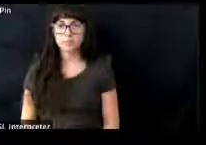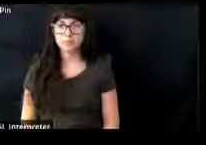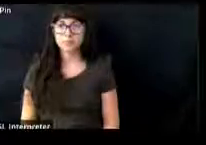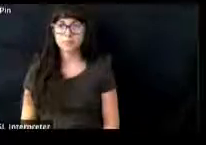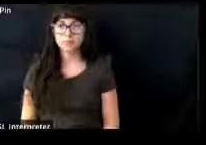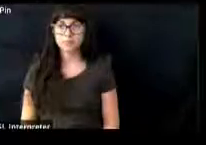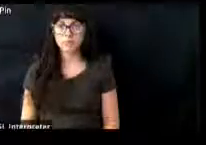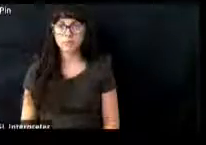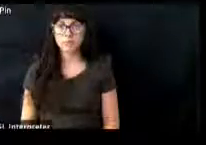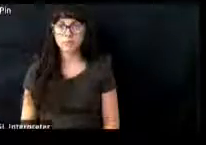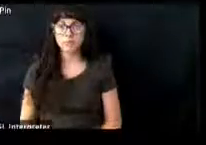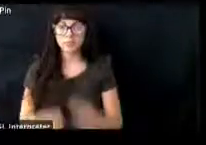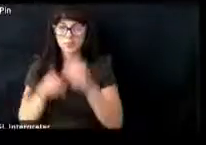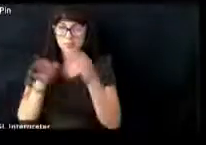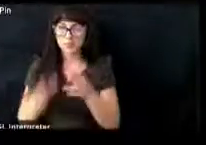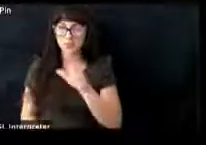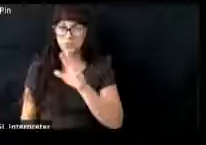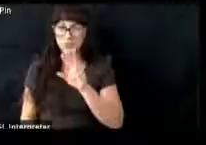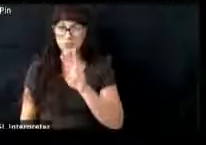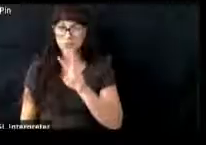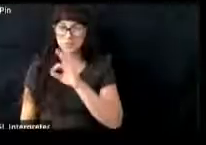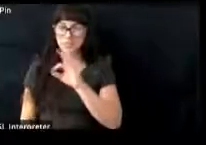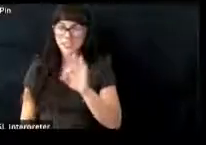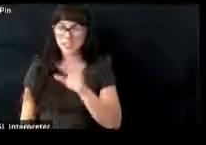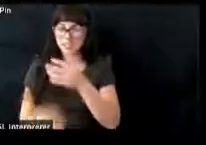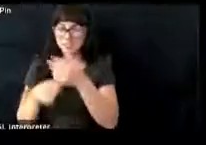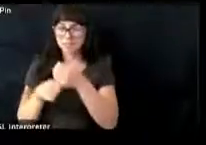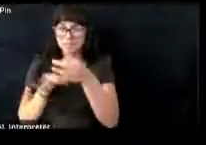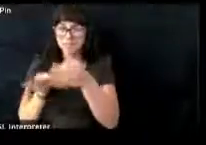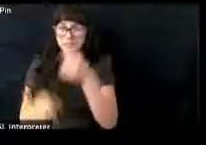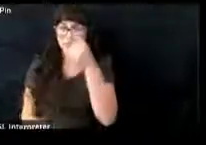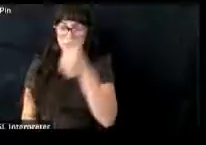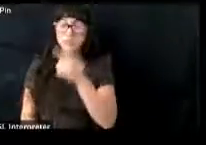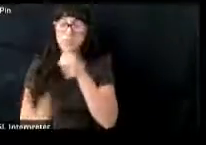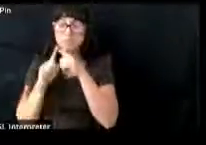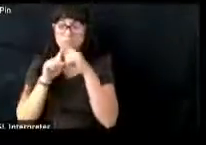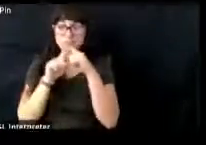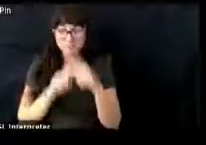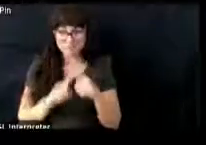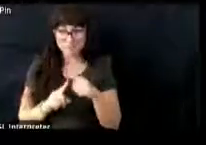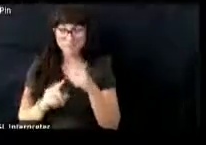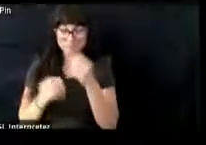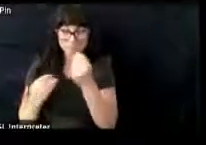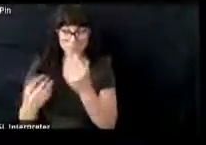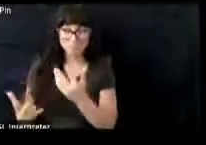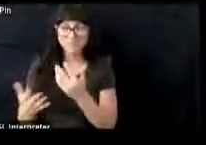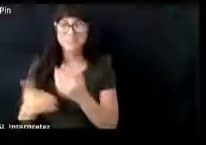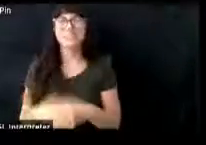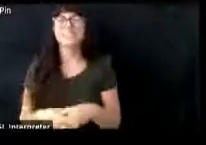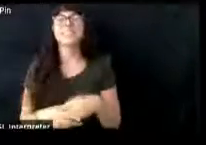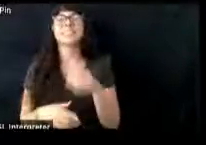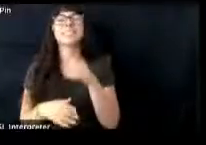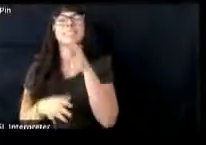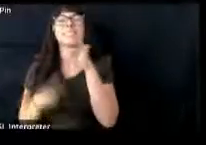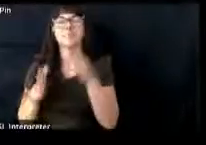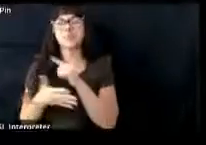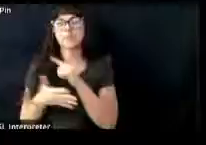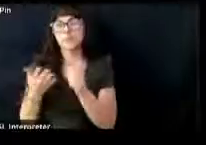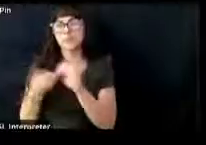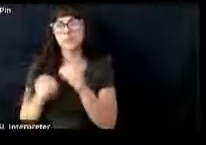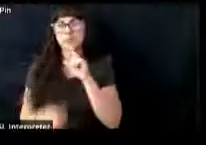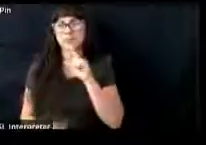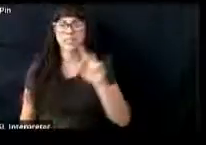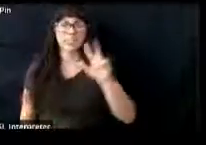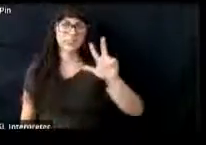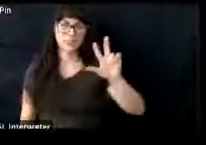Caller 3299, I have a couple of brief instructions for you. You are unmuted. Your speaker order number will be 37. If you'll please make note